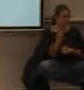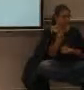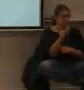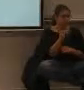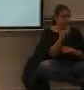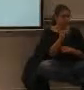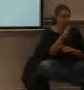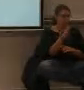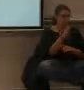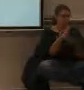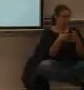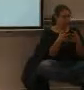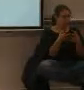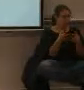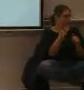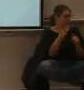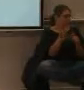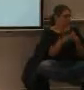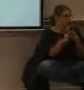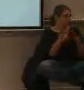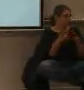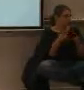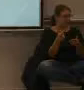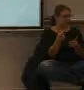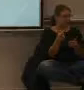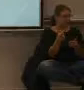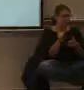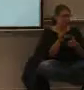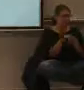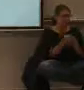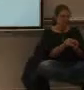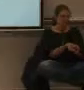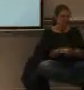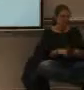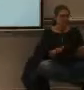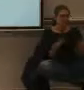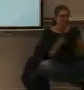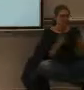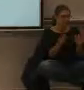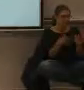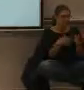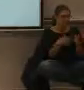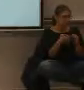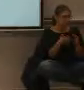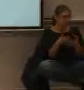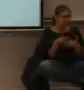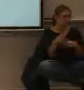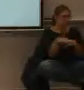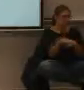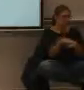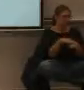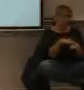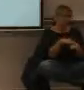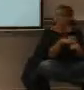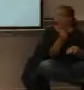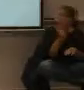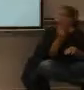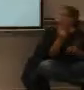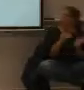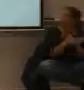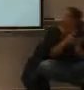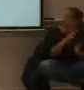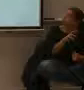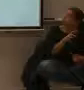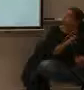you can see that, you start it up and the gas just kind of spreads out over the surface. 11,000 cubic